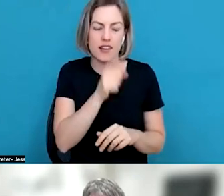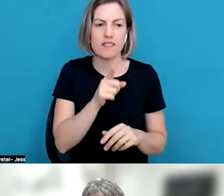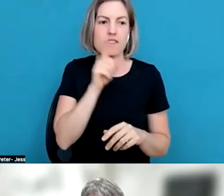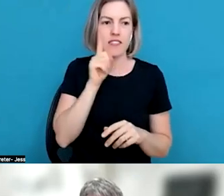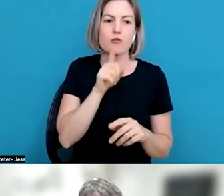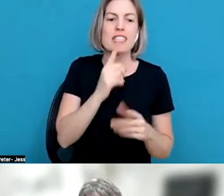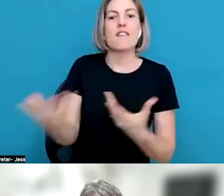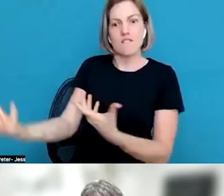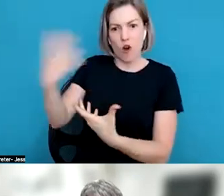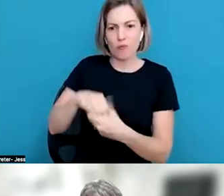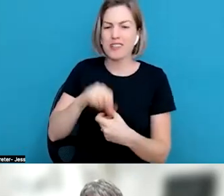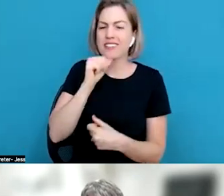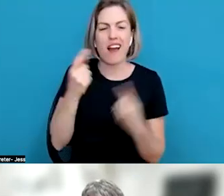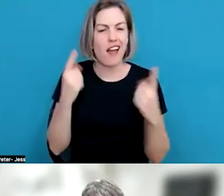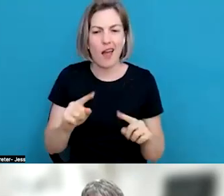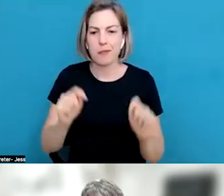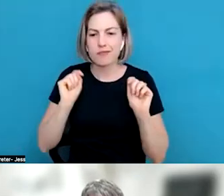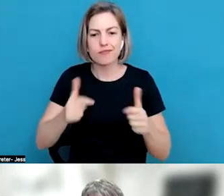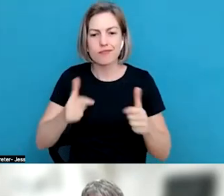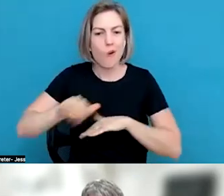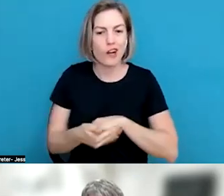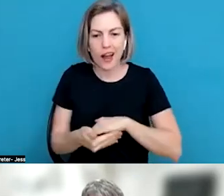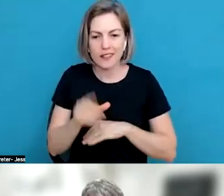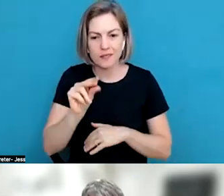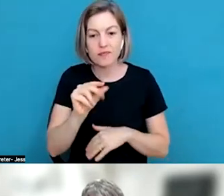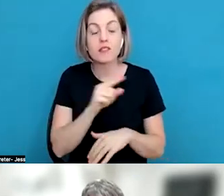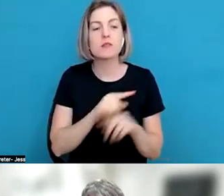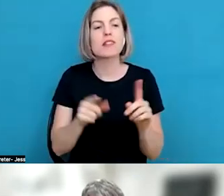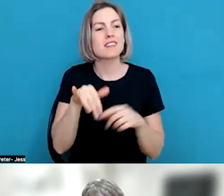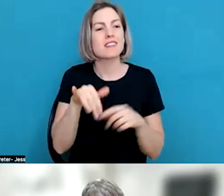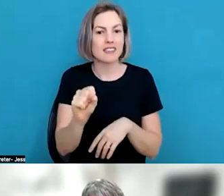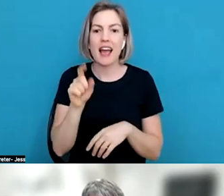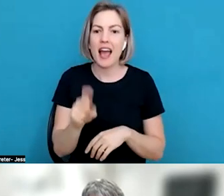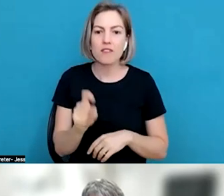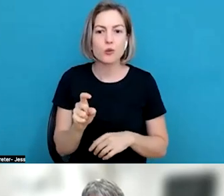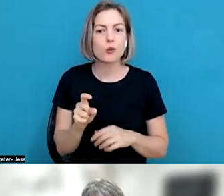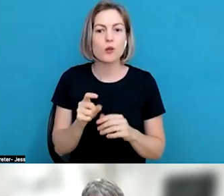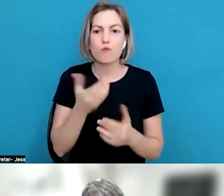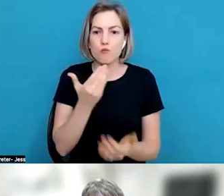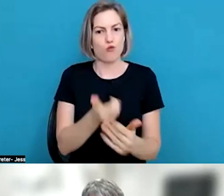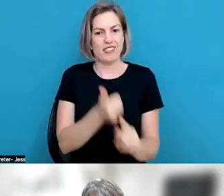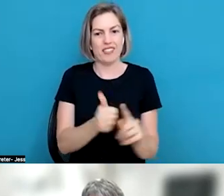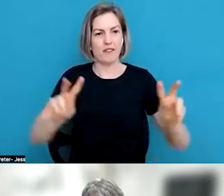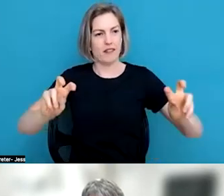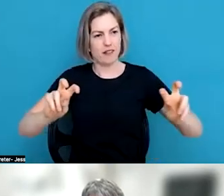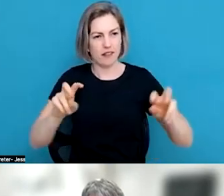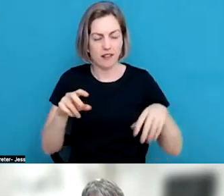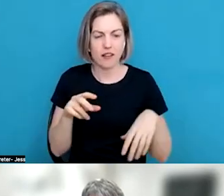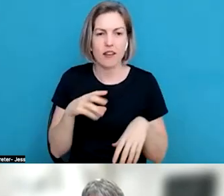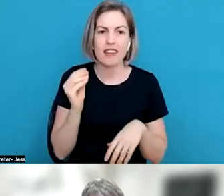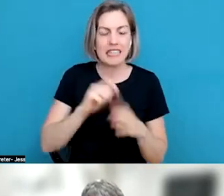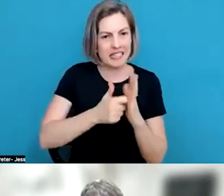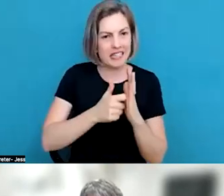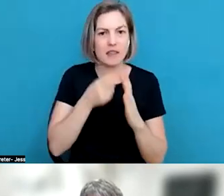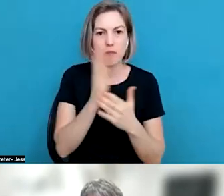This isn't anything that's going to happen overnight. But yes, it's going to have to prove itself. And the key, I think, is what